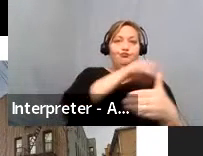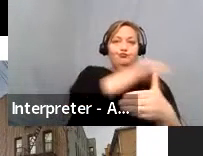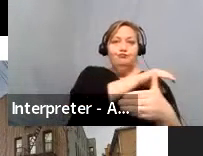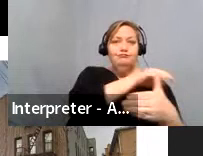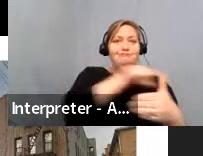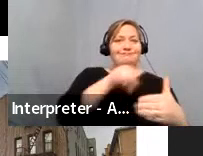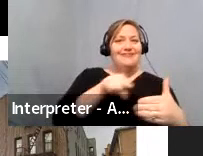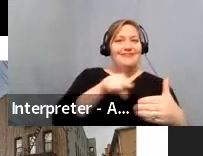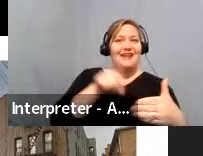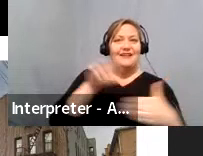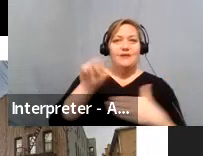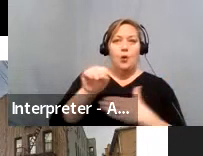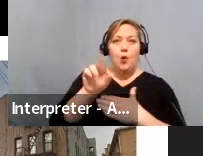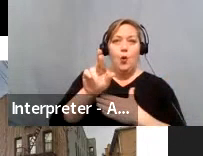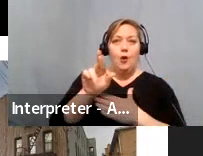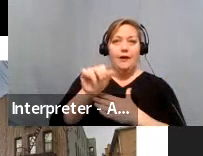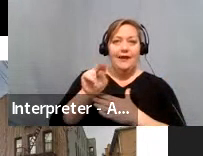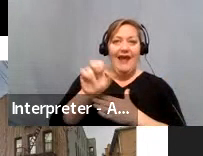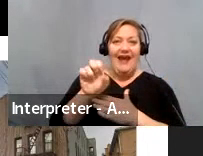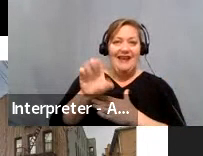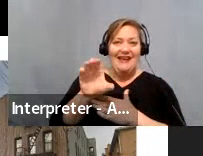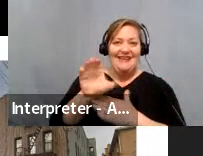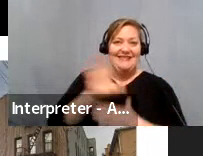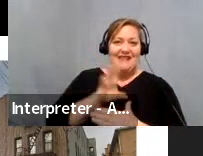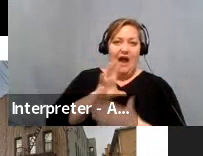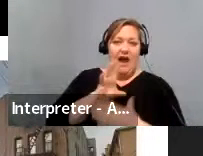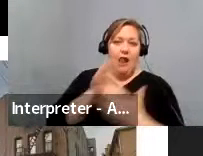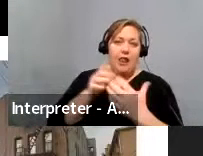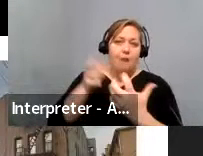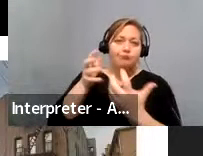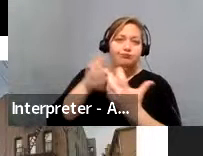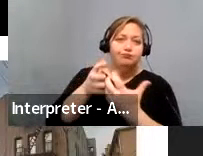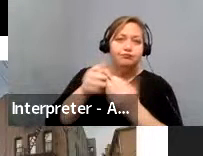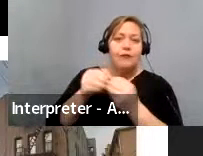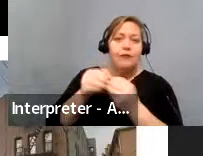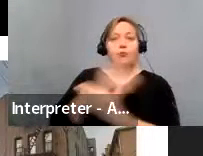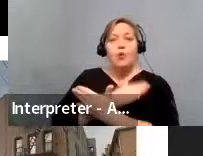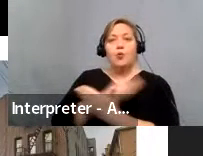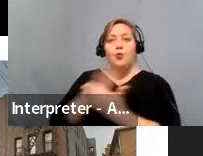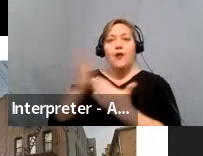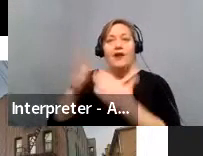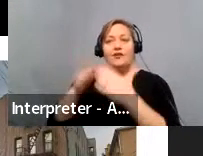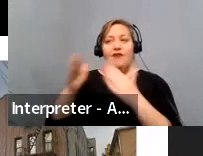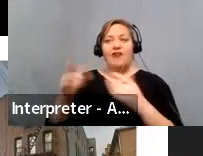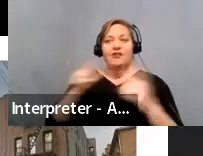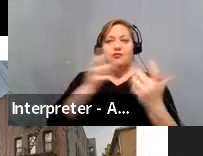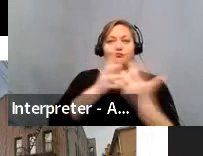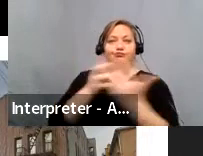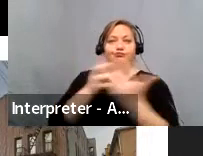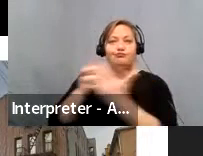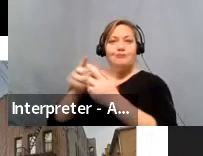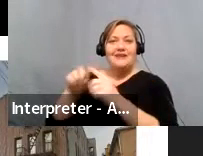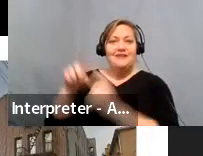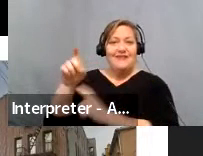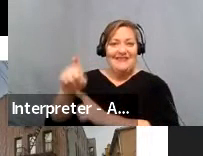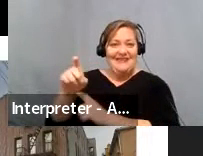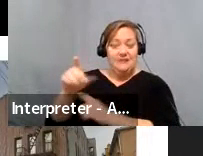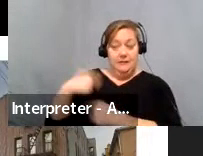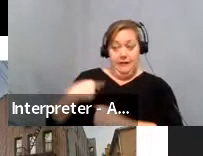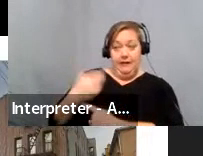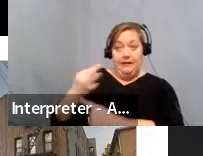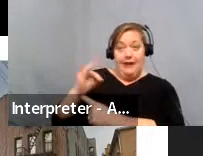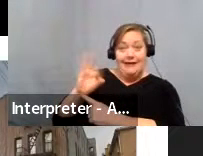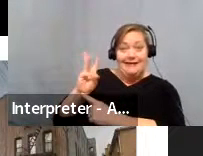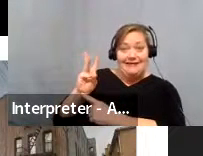an organic style of development that just makes sense. It provides a range of housing options for New Yorkers' different needs. But since the 1960s, we've layered